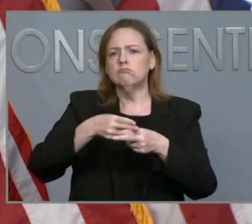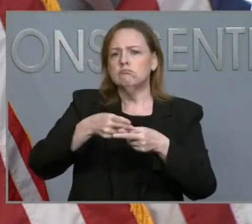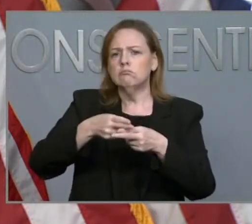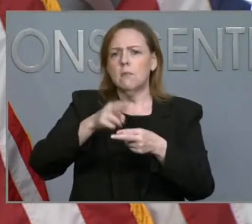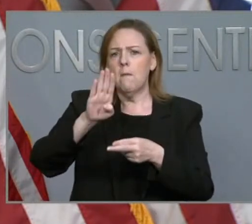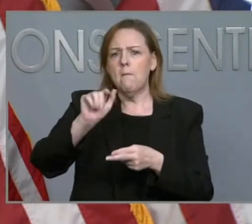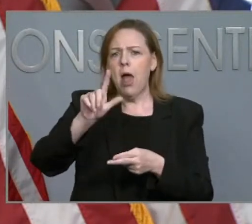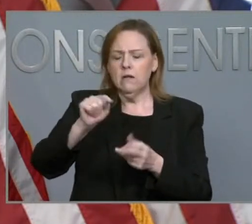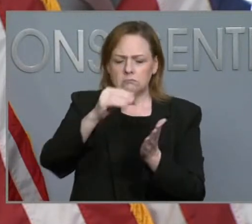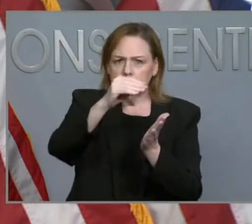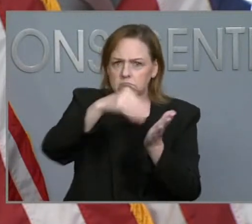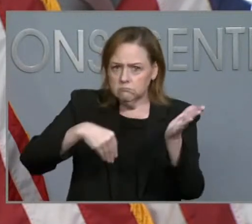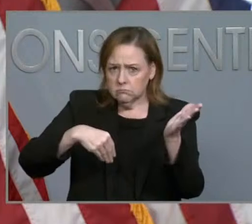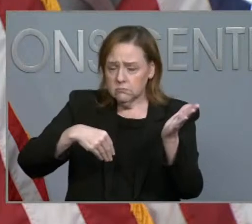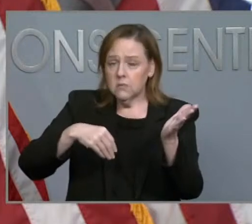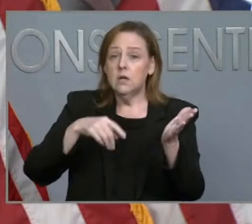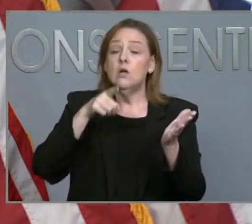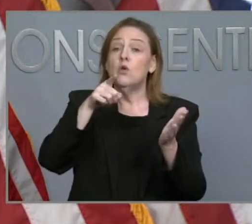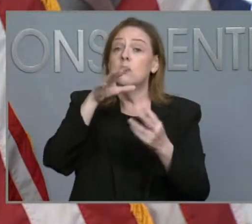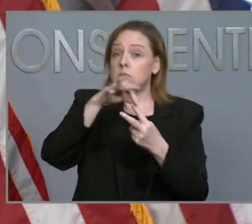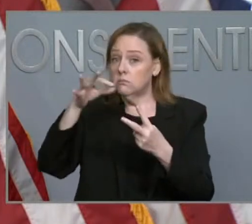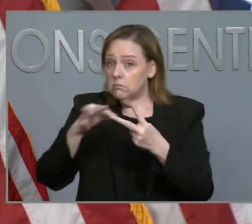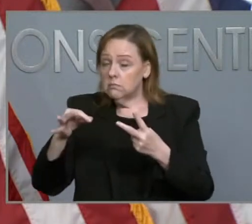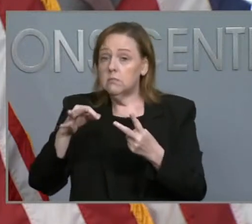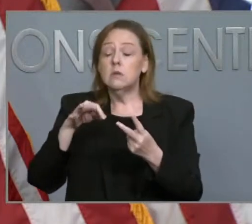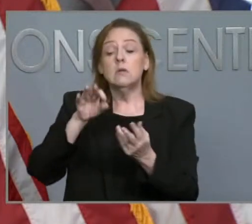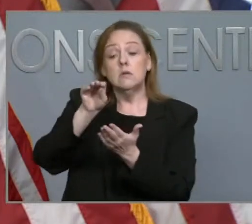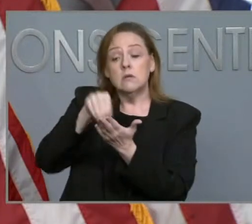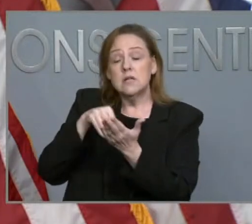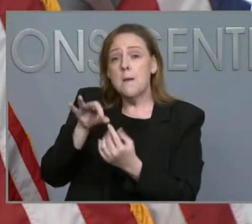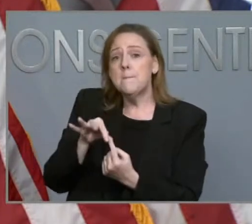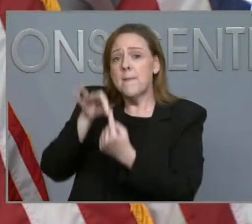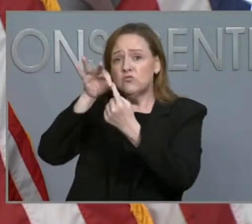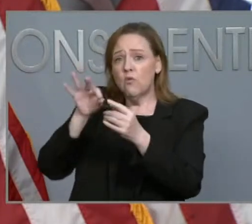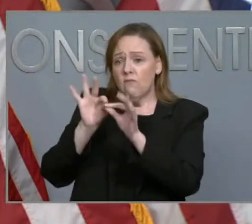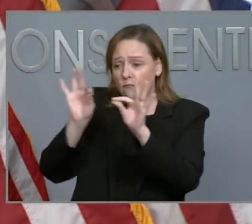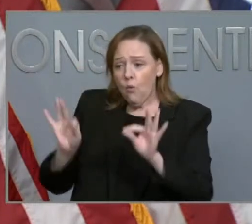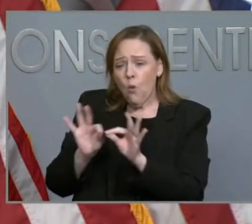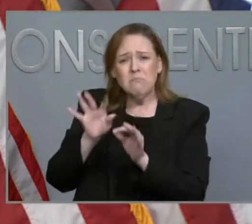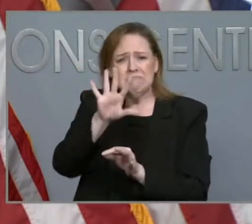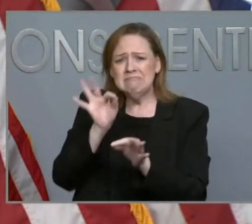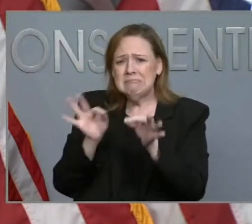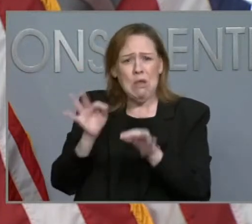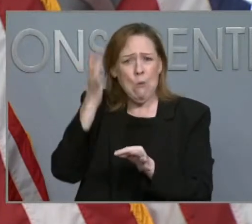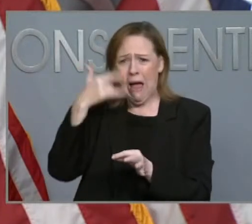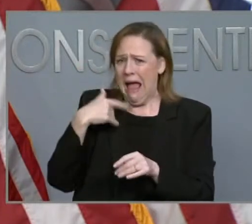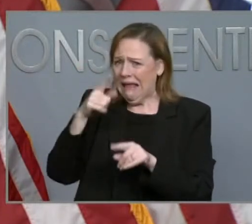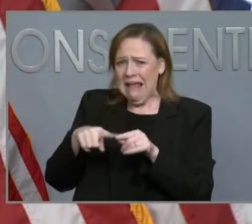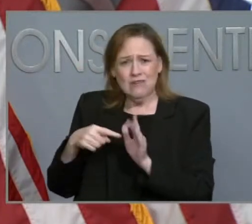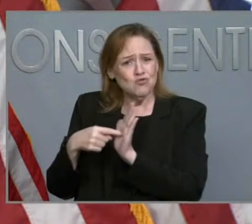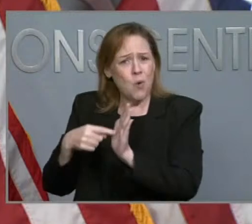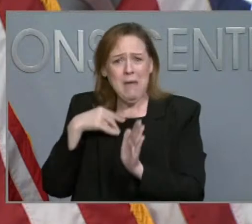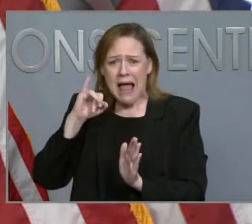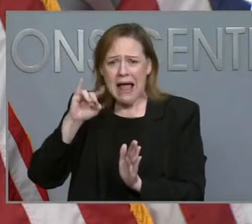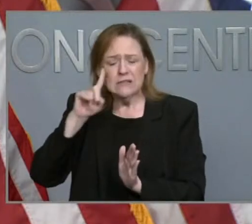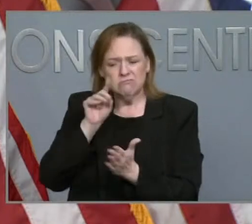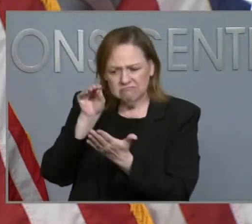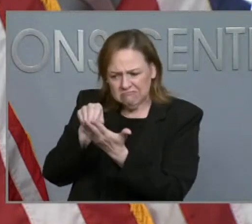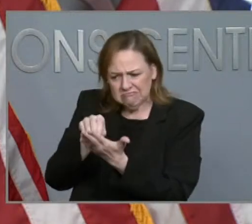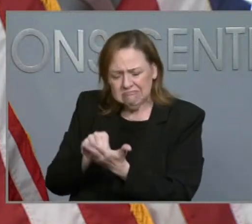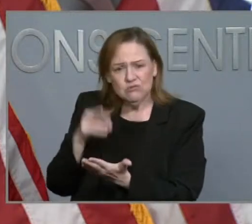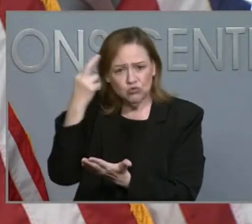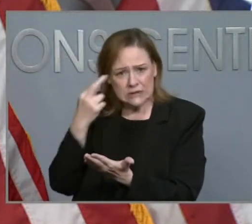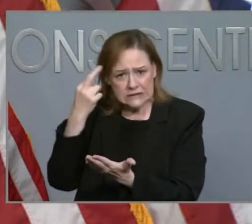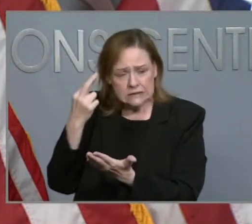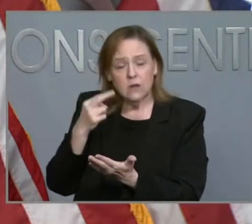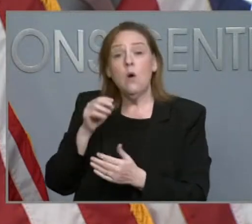the opportunity to either fill out an ID exception form explaining why you are unable to show photo ID,